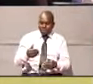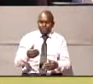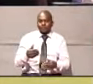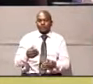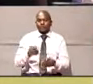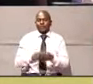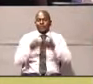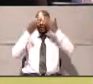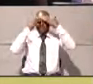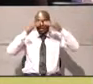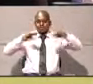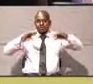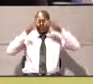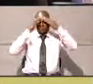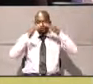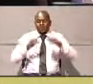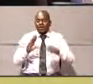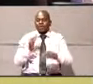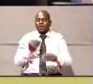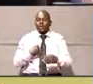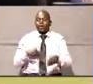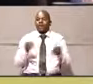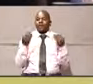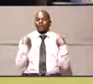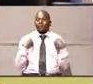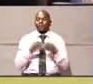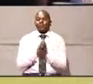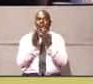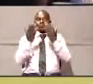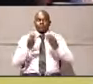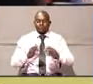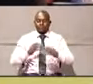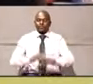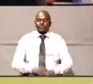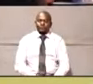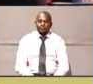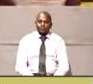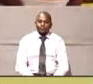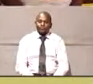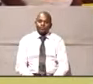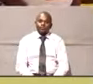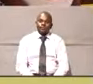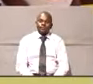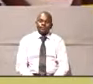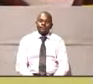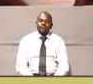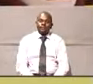good awareness about our exercise. Ivan Kahwa and Sebira Andrew, UBC News.